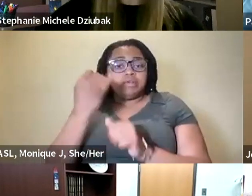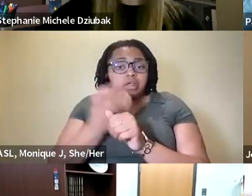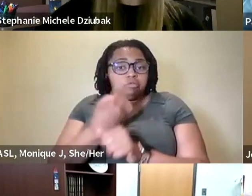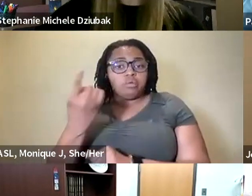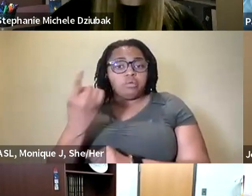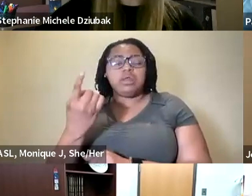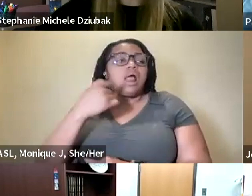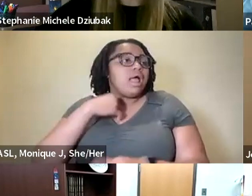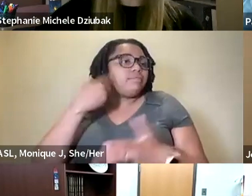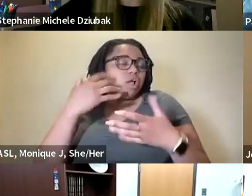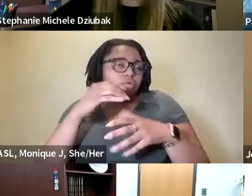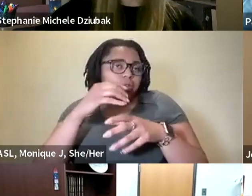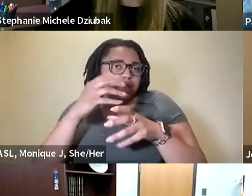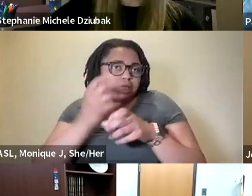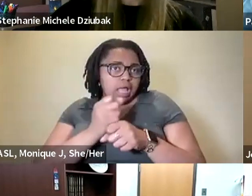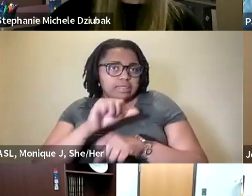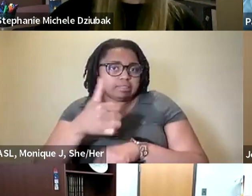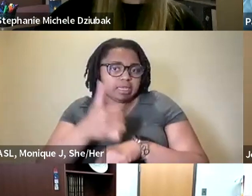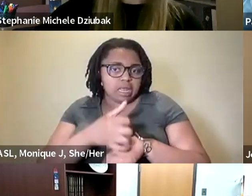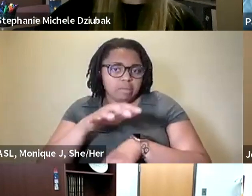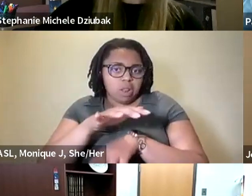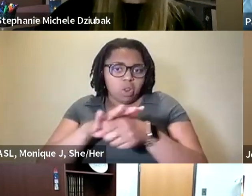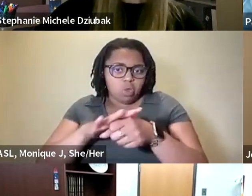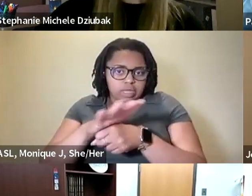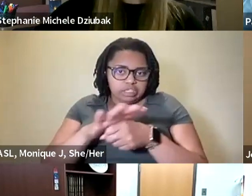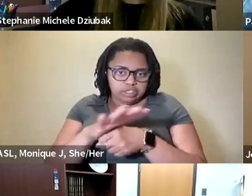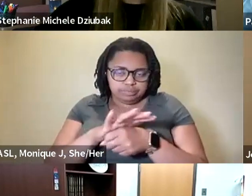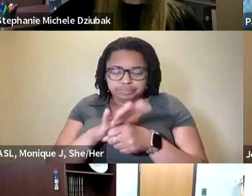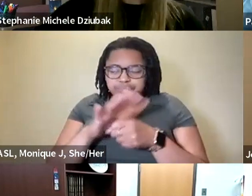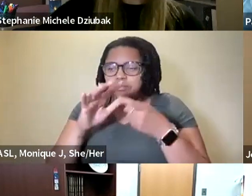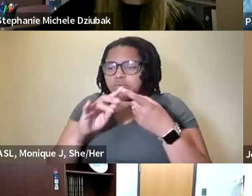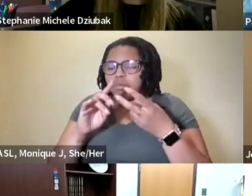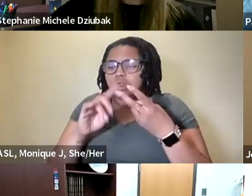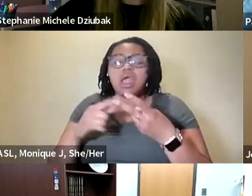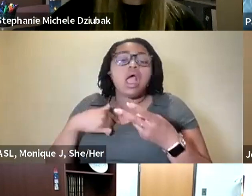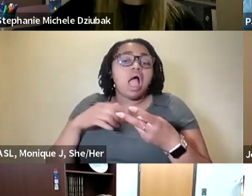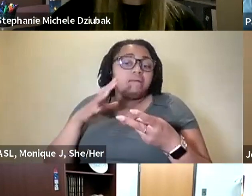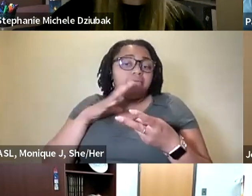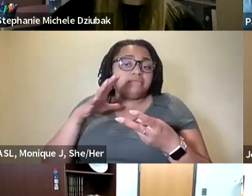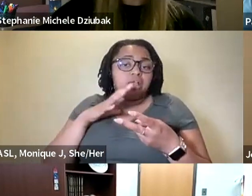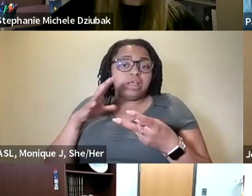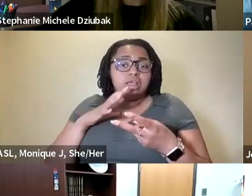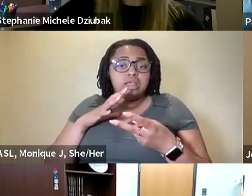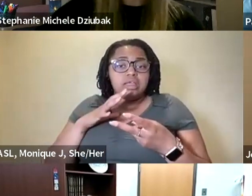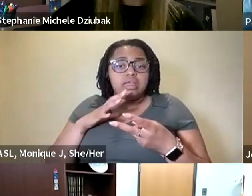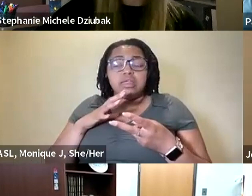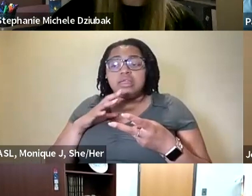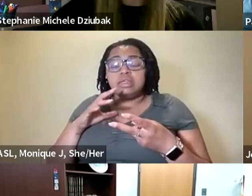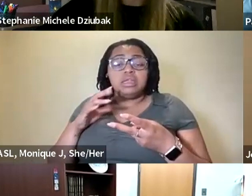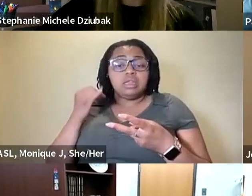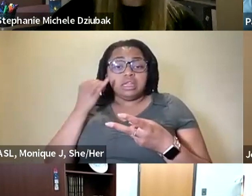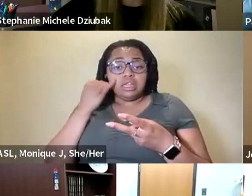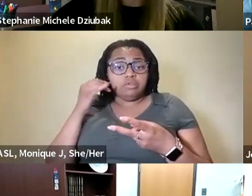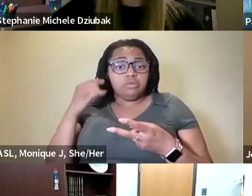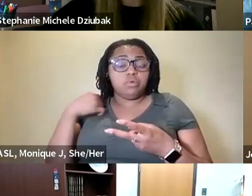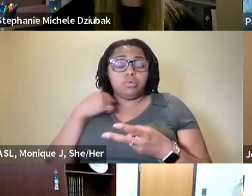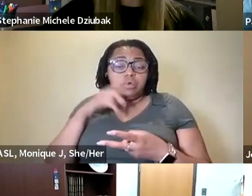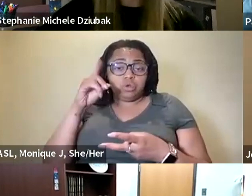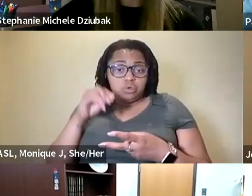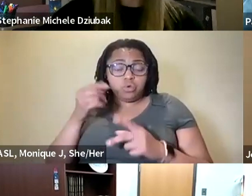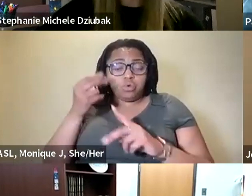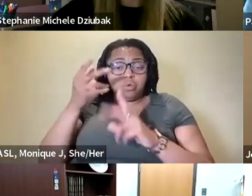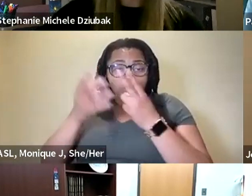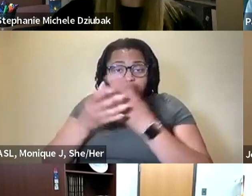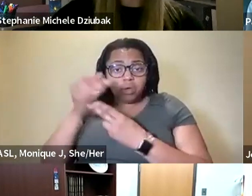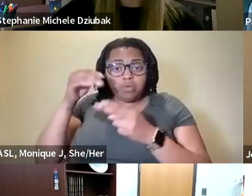I've already got a location secured. I do not mind us doing both of these in 1 month. If